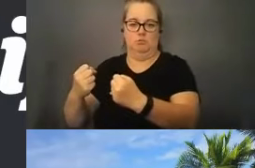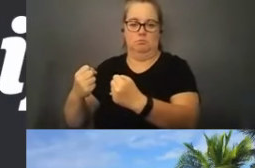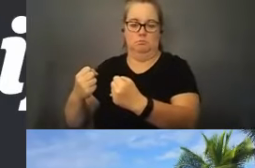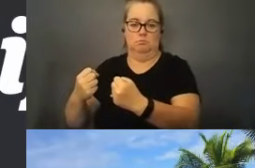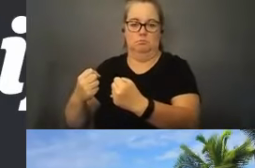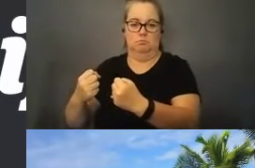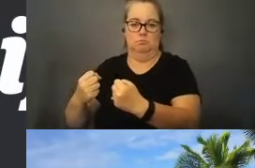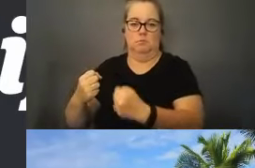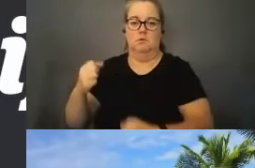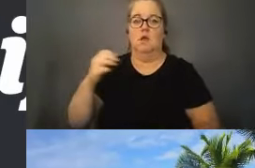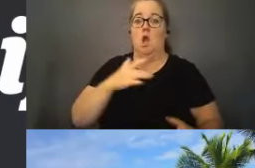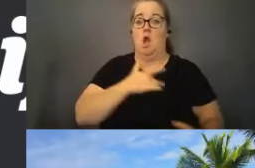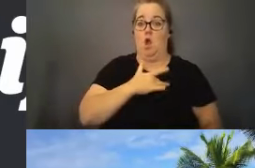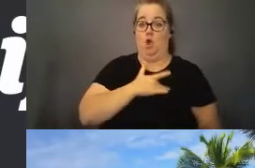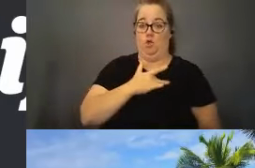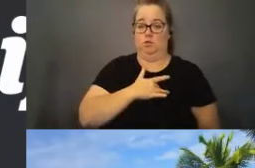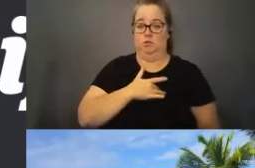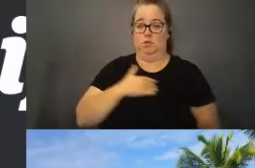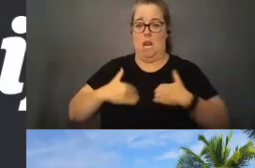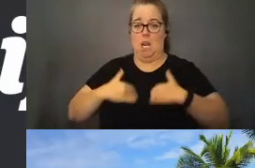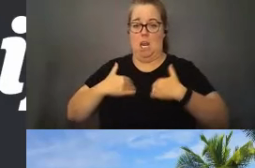So it's heart, lung,